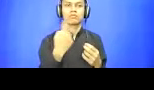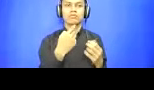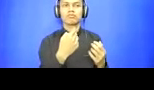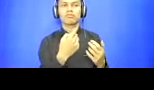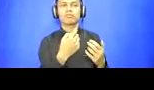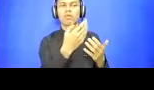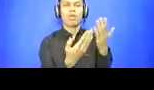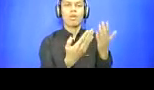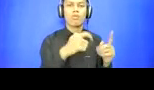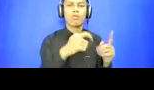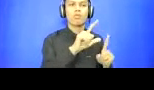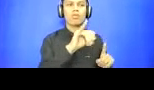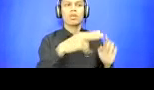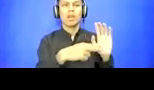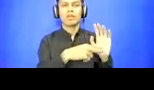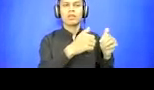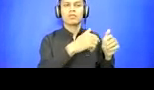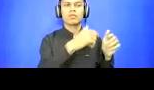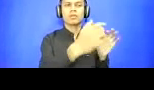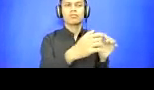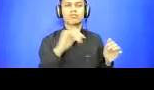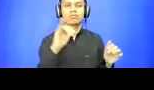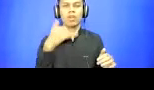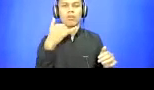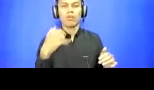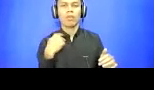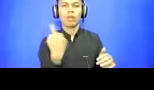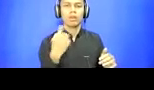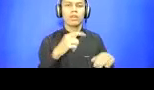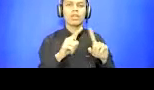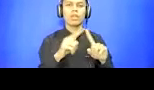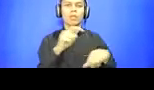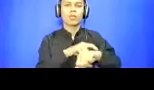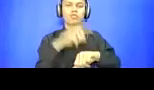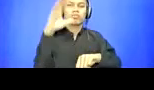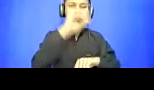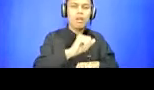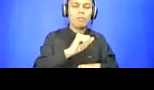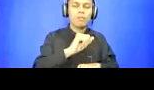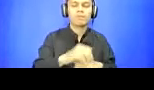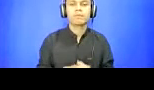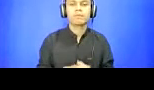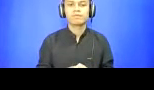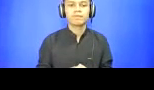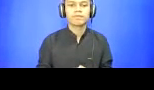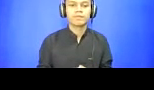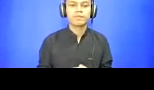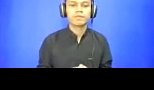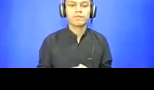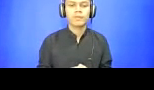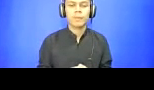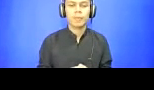On this slide, I summarize the standards we developed, the ethical, the regulatory, and the practice standards related